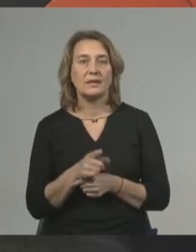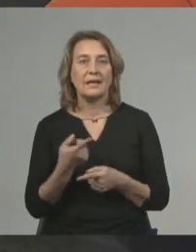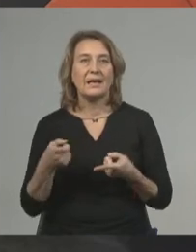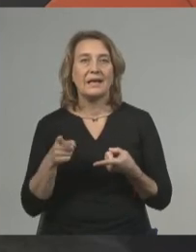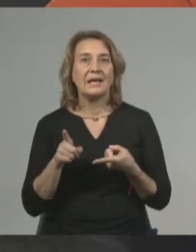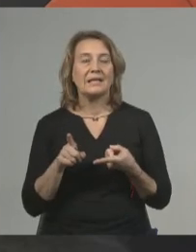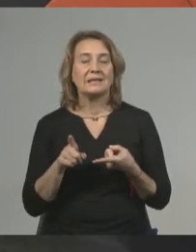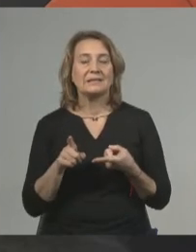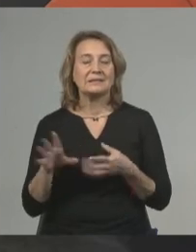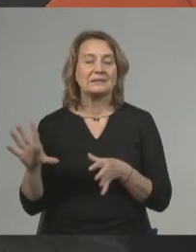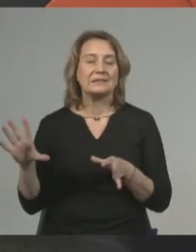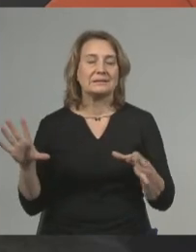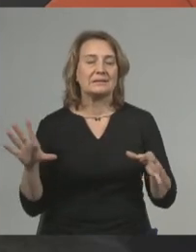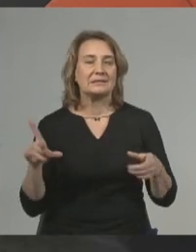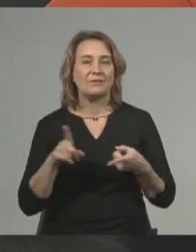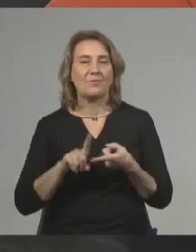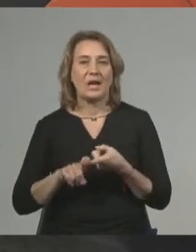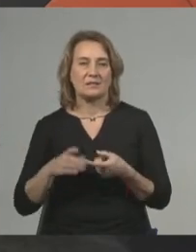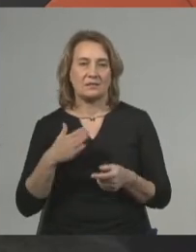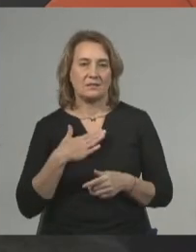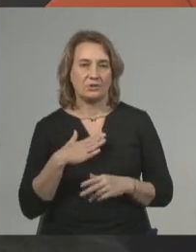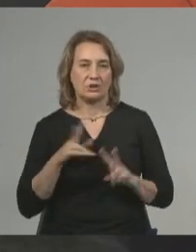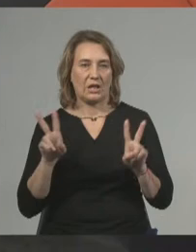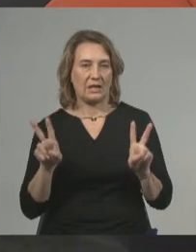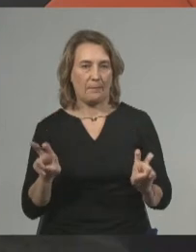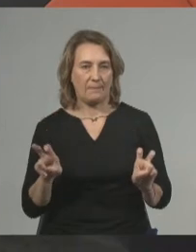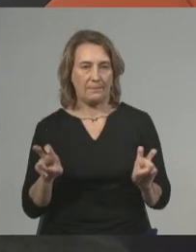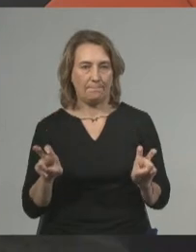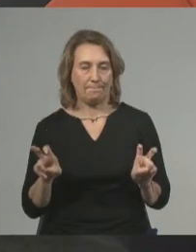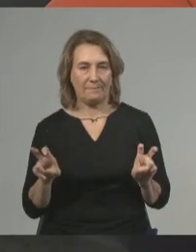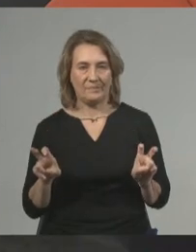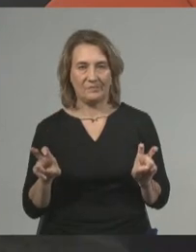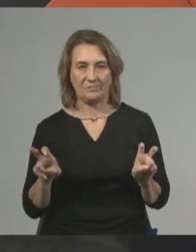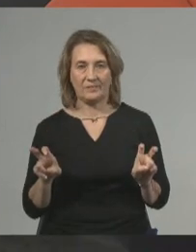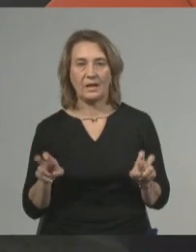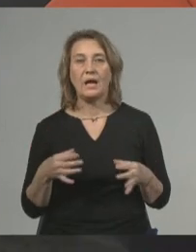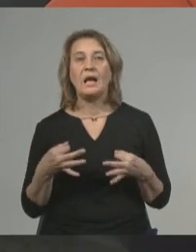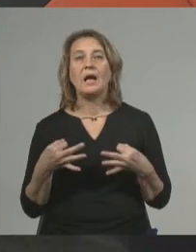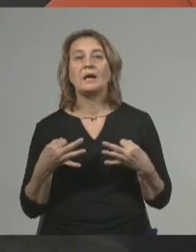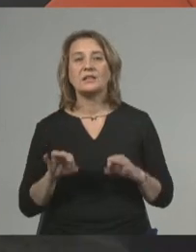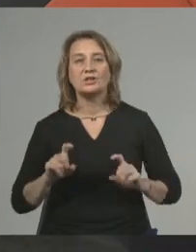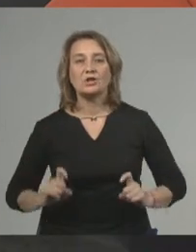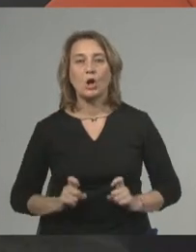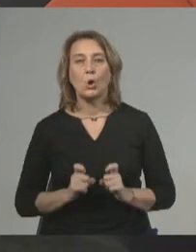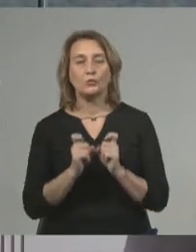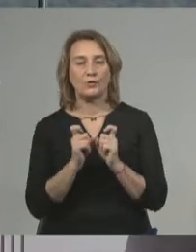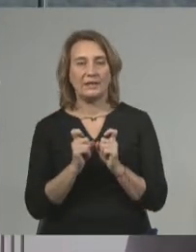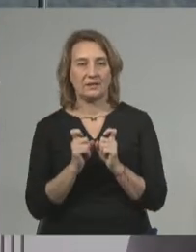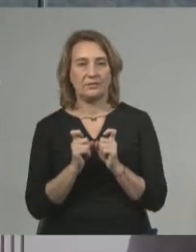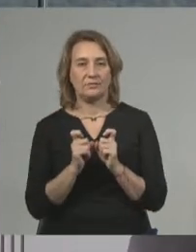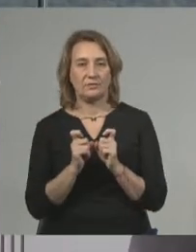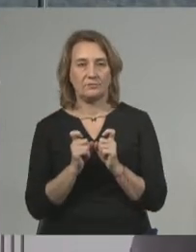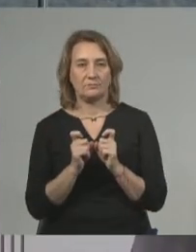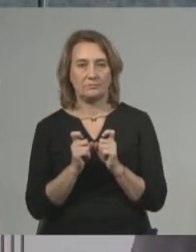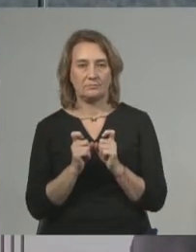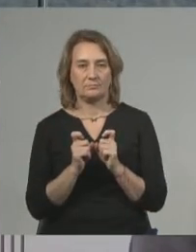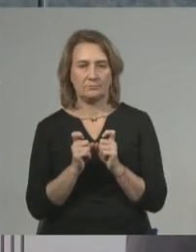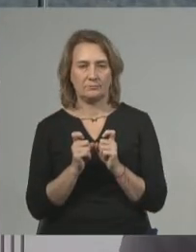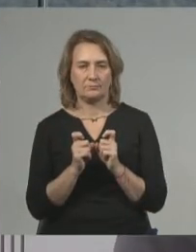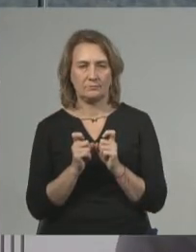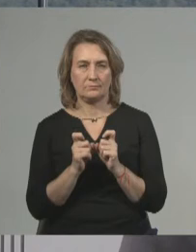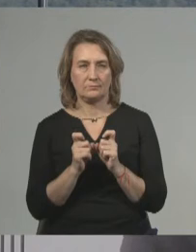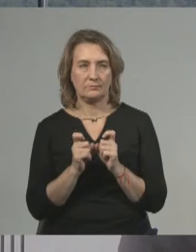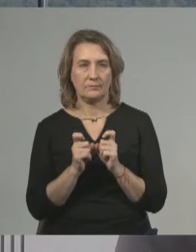i have one more question from the audience anna and it's not directly connected with our topic about the conflict resolution